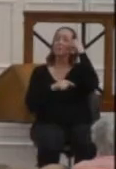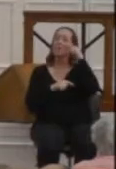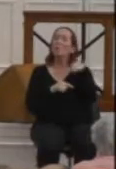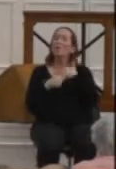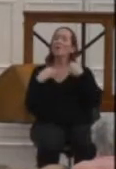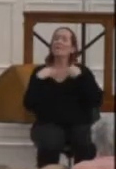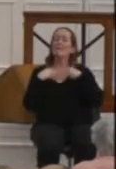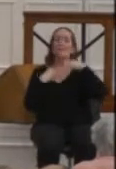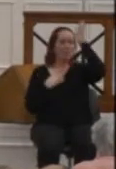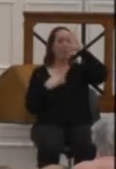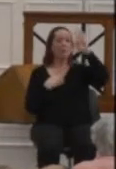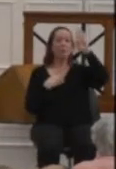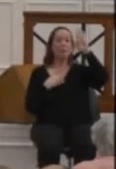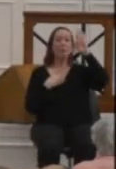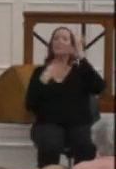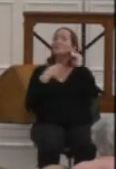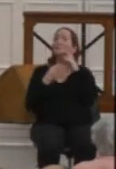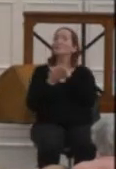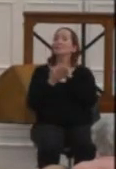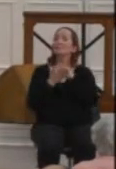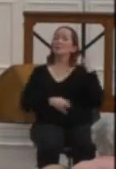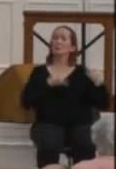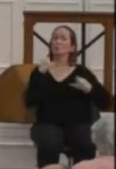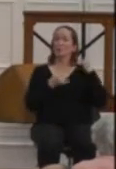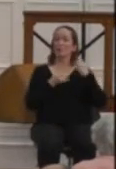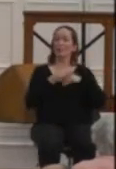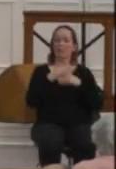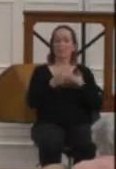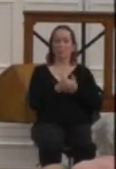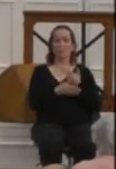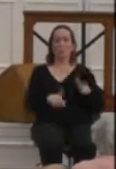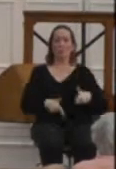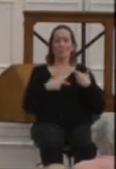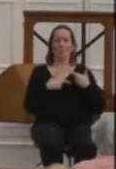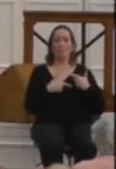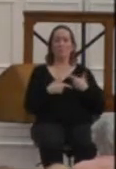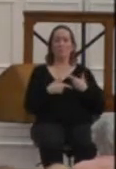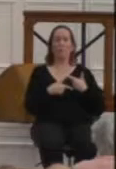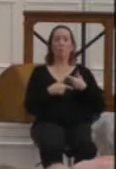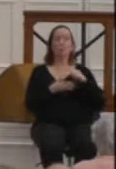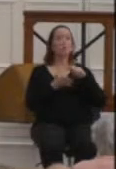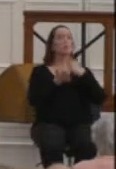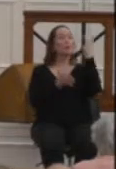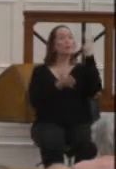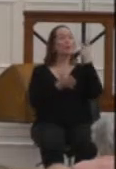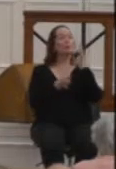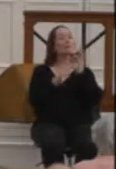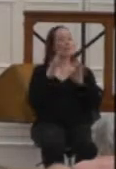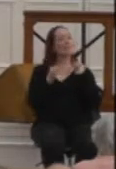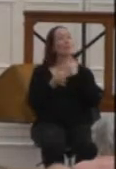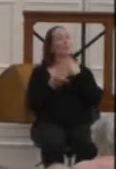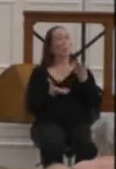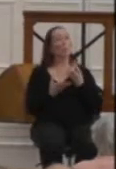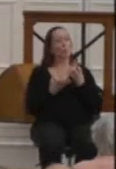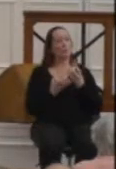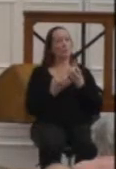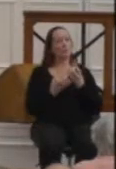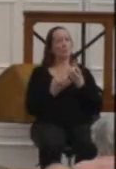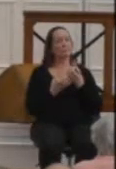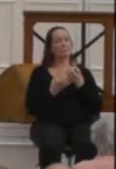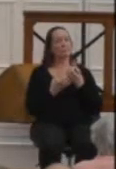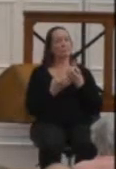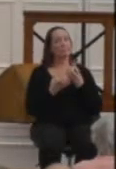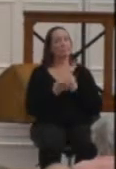of experiencing that joy in new life twice if we so desire.